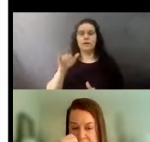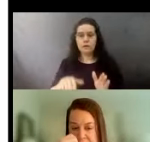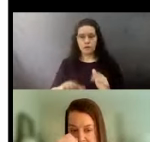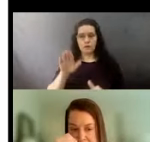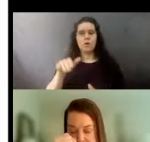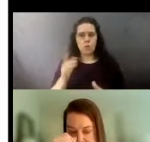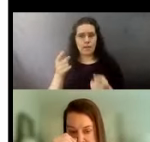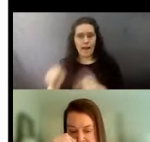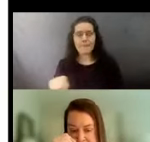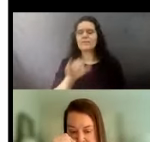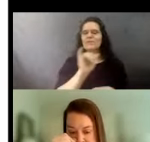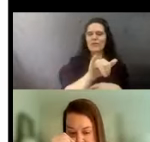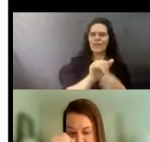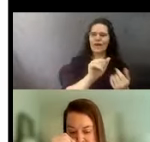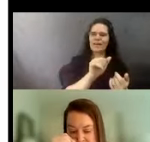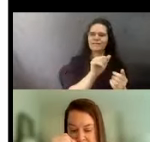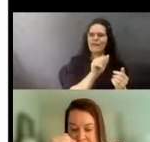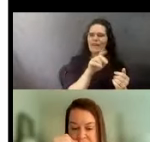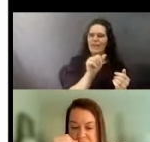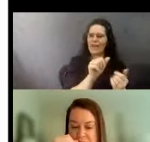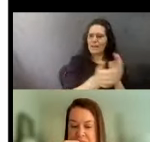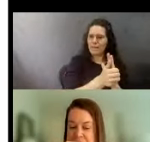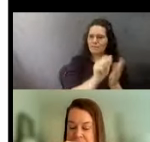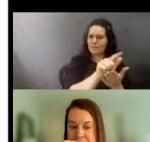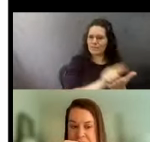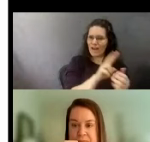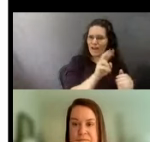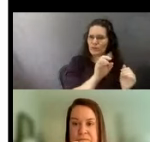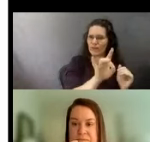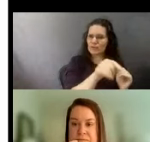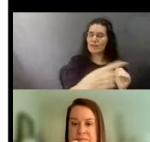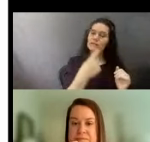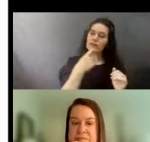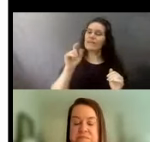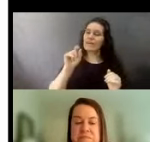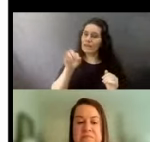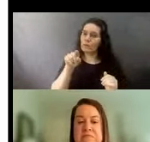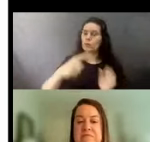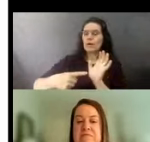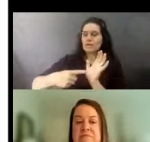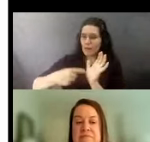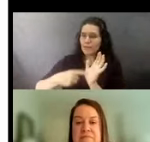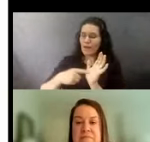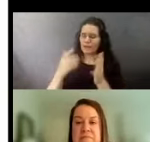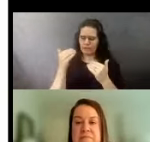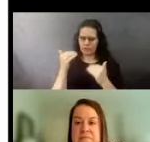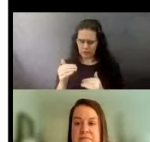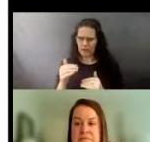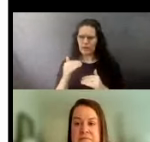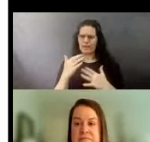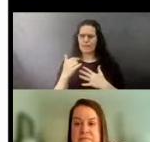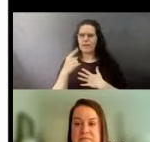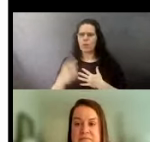Act says is if you're substantially limited at times when your condition is active, then that means